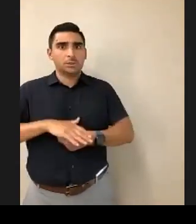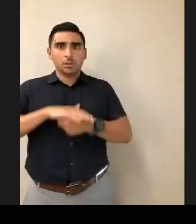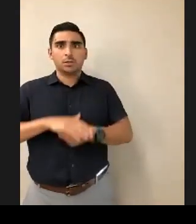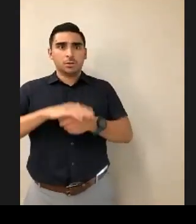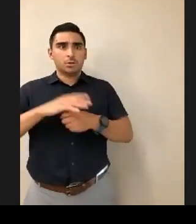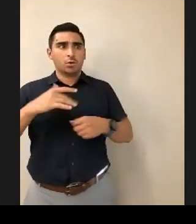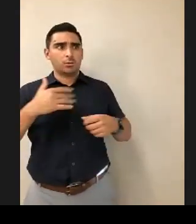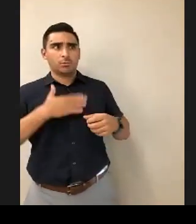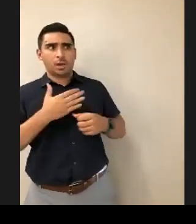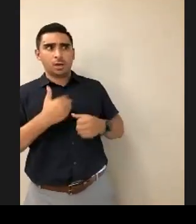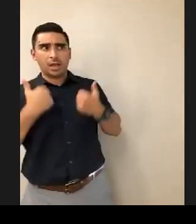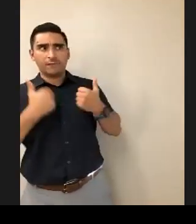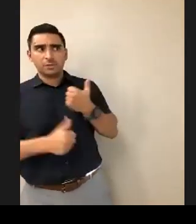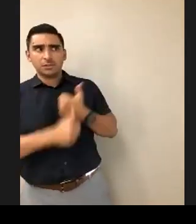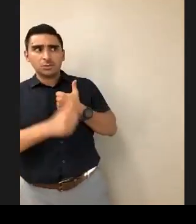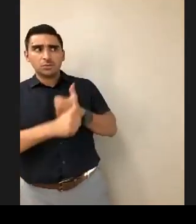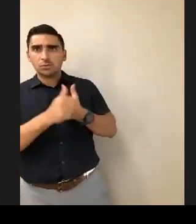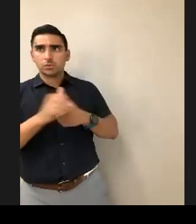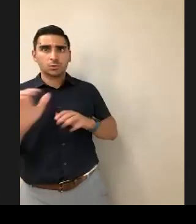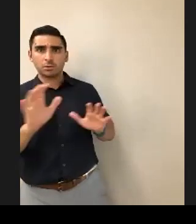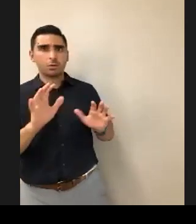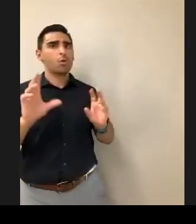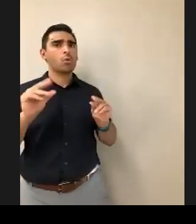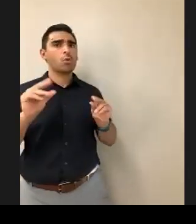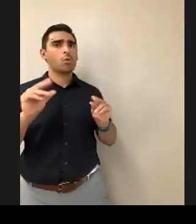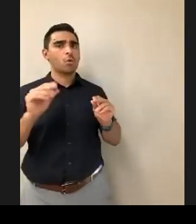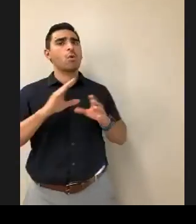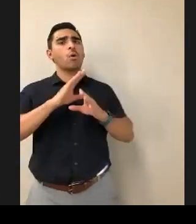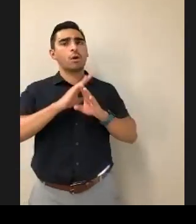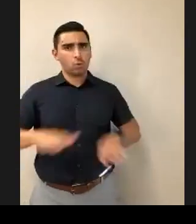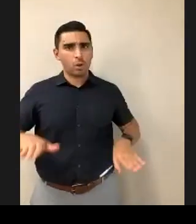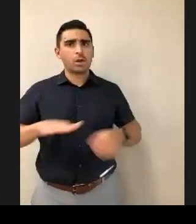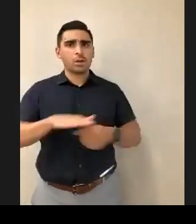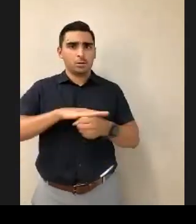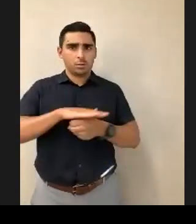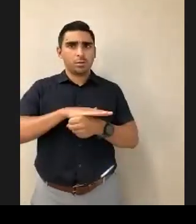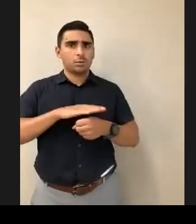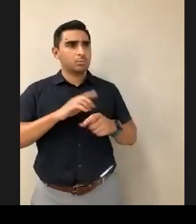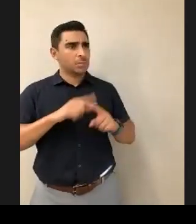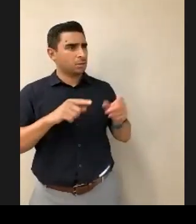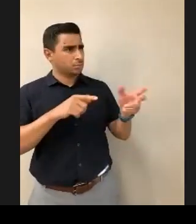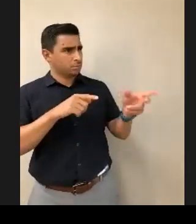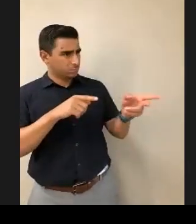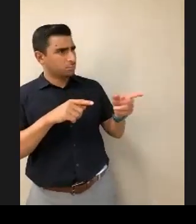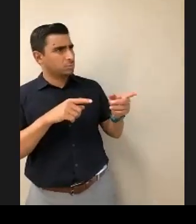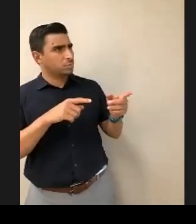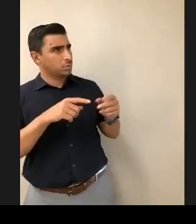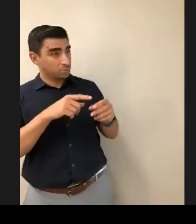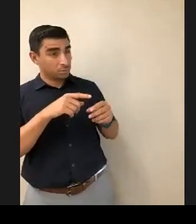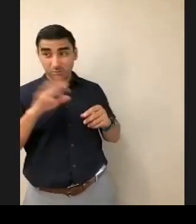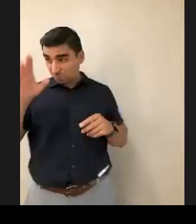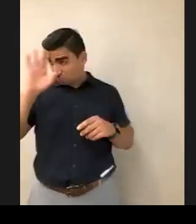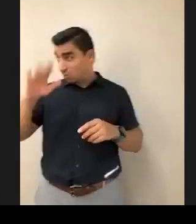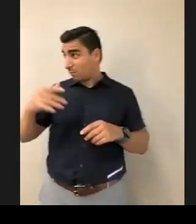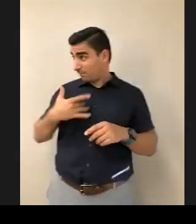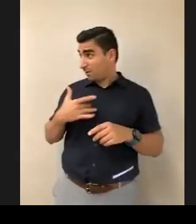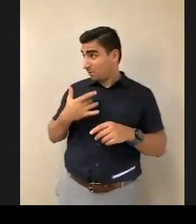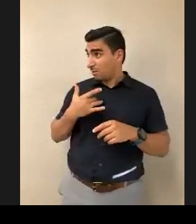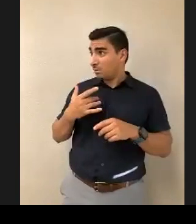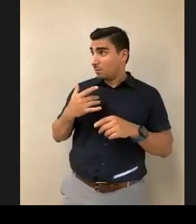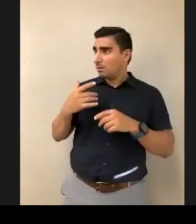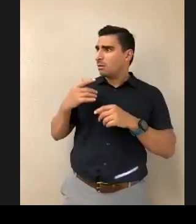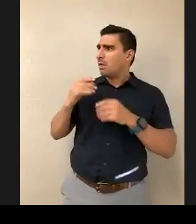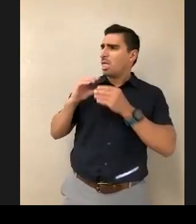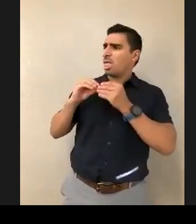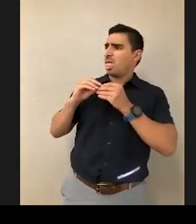concerns for any of the people, but to hear a person say, you know, do you know how it felt to me to be talked to like that in